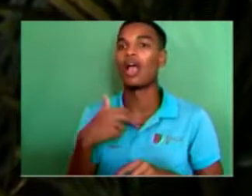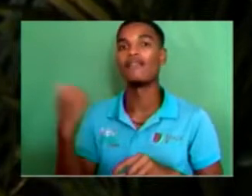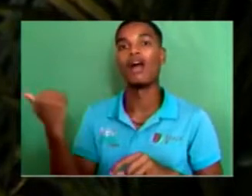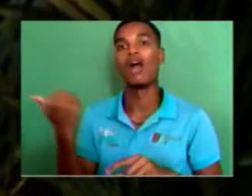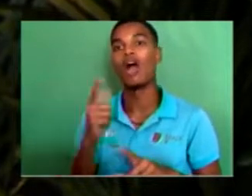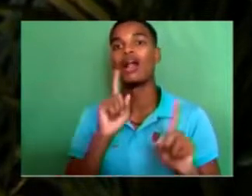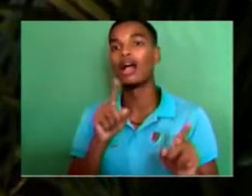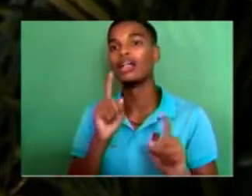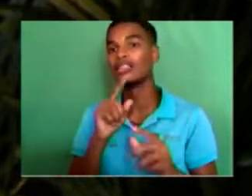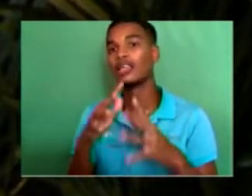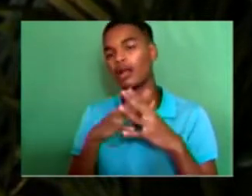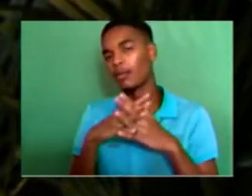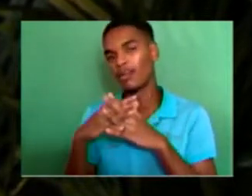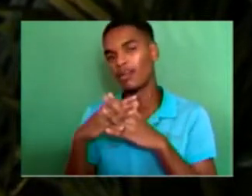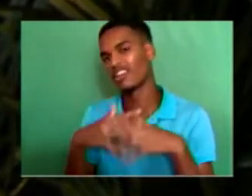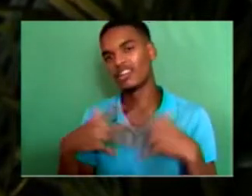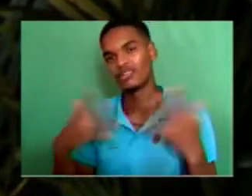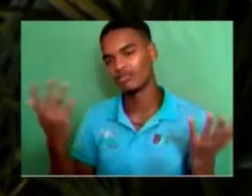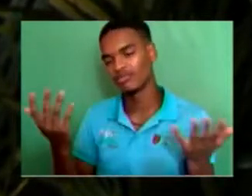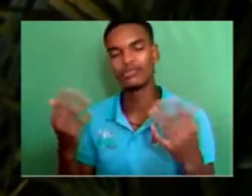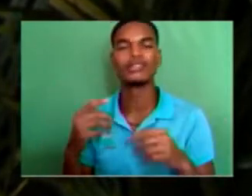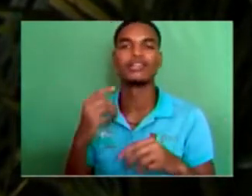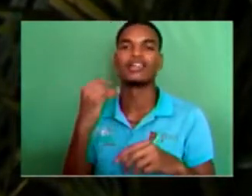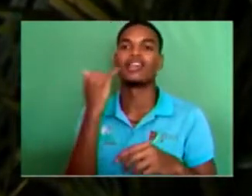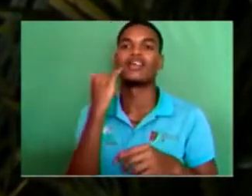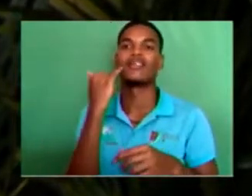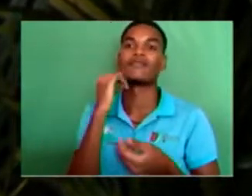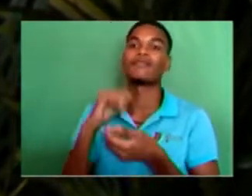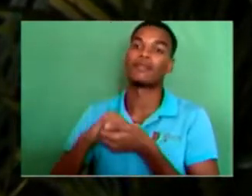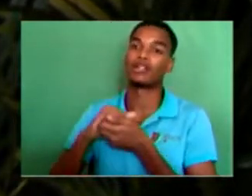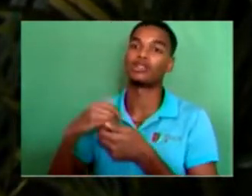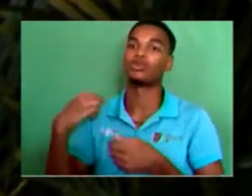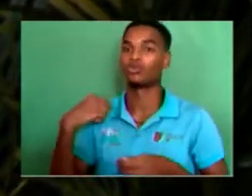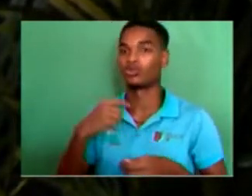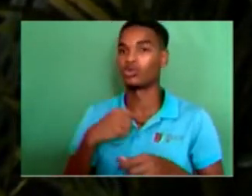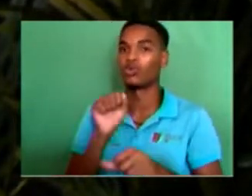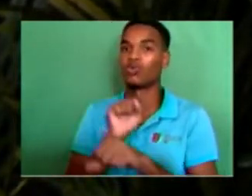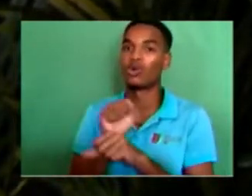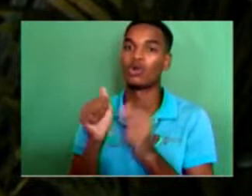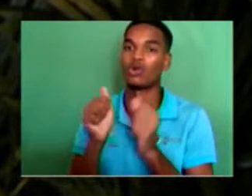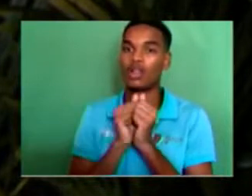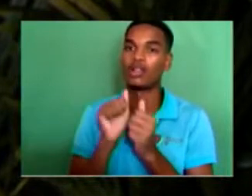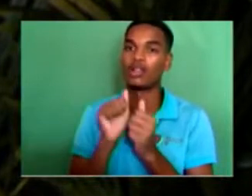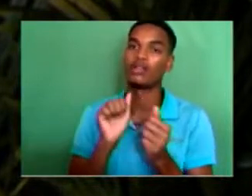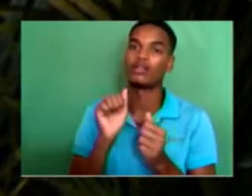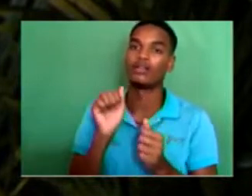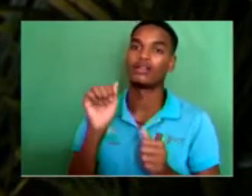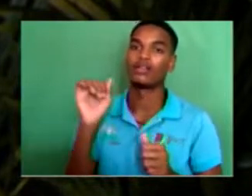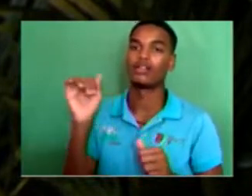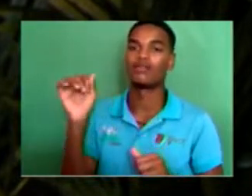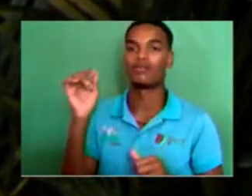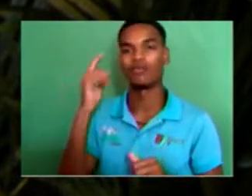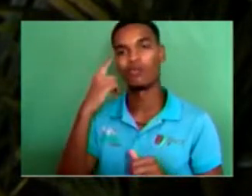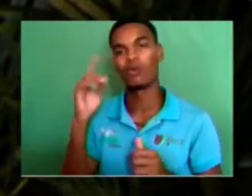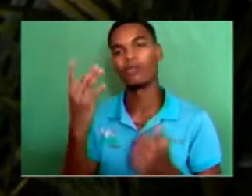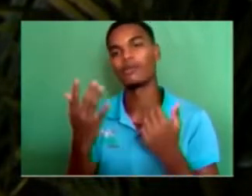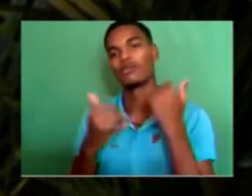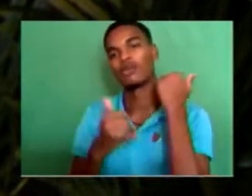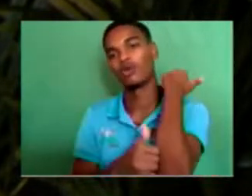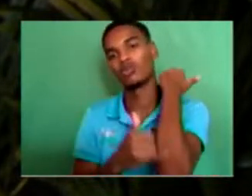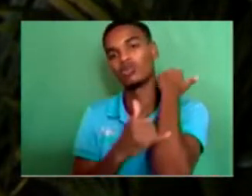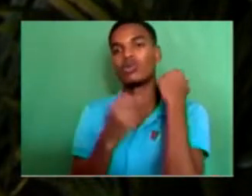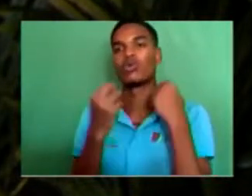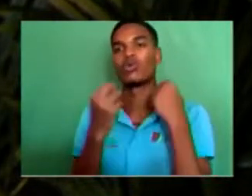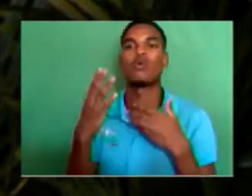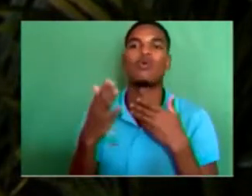United States. And if it's a partnership that we're working together with, whether it's other countries or whatever it may be,